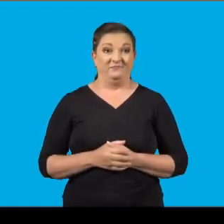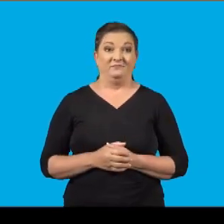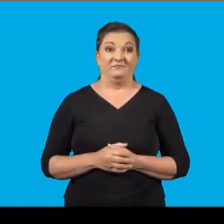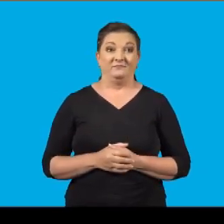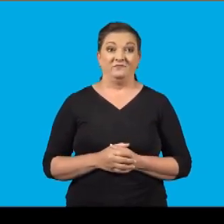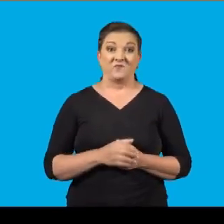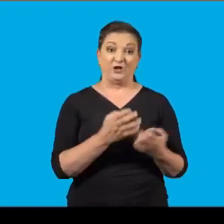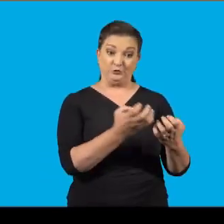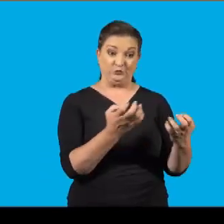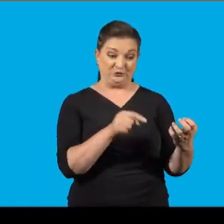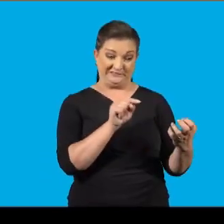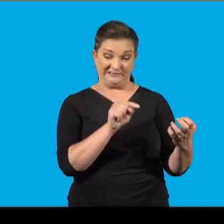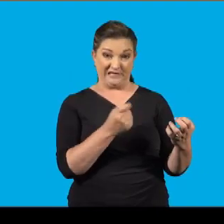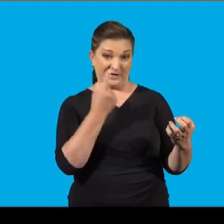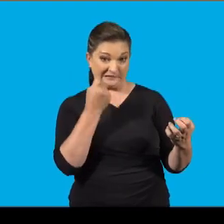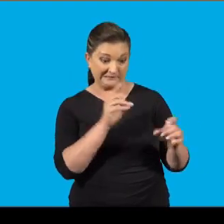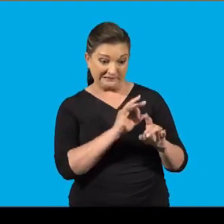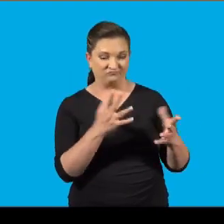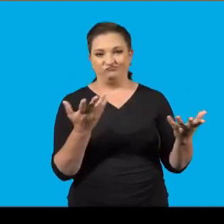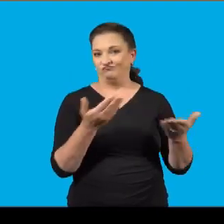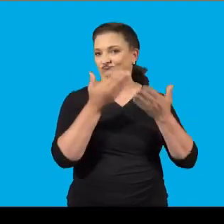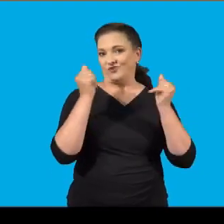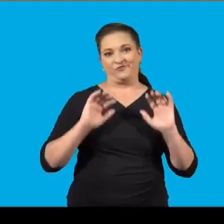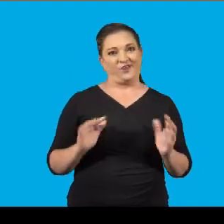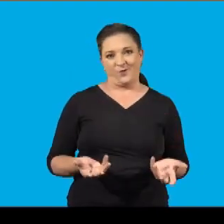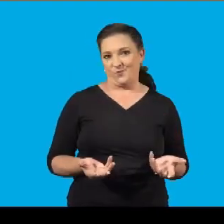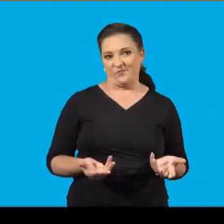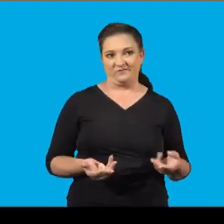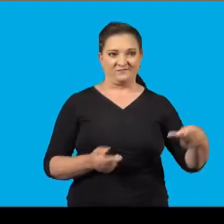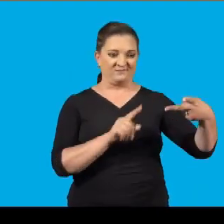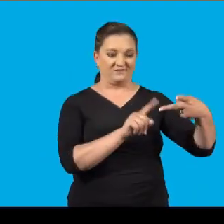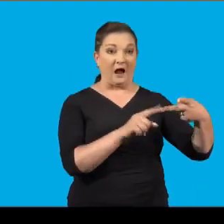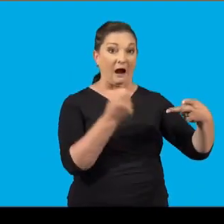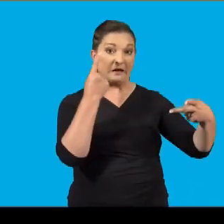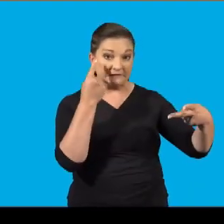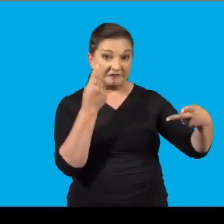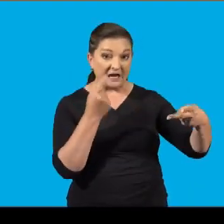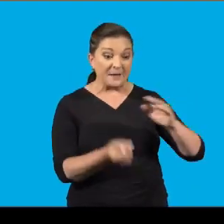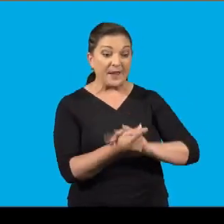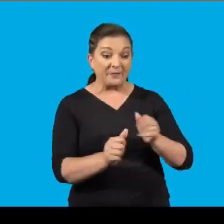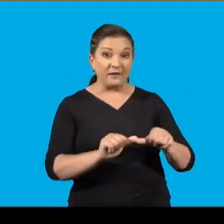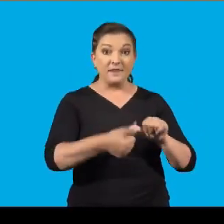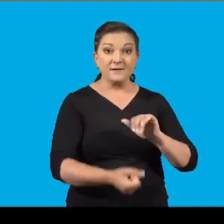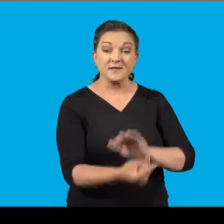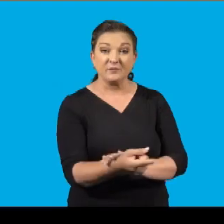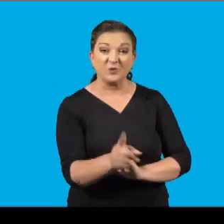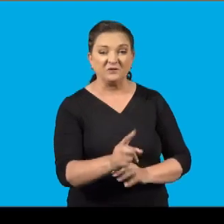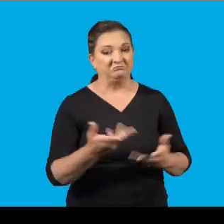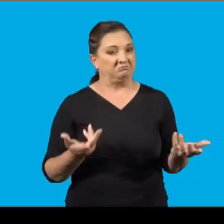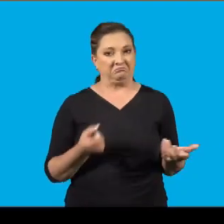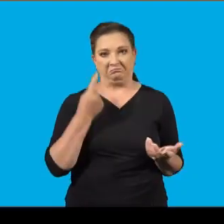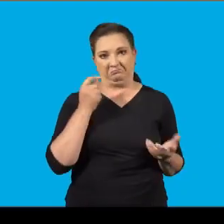that people do not know how to interpret sources. There is also lack of understanding of cause and